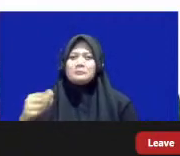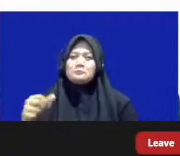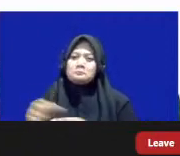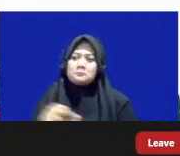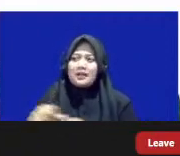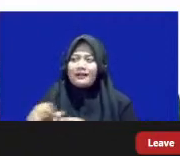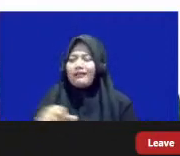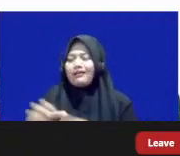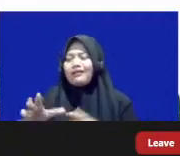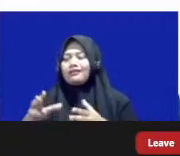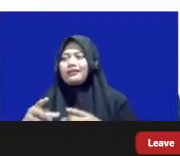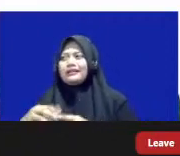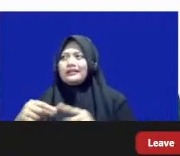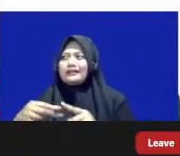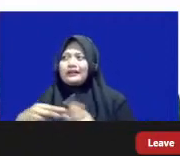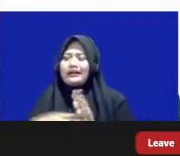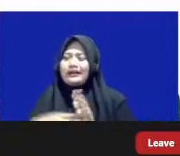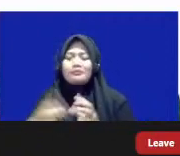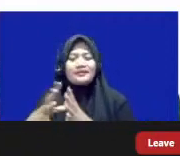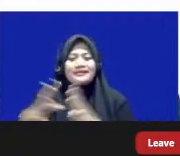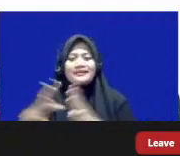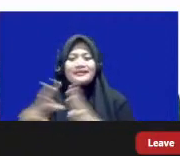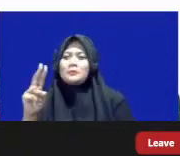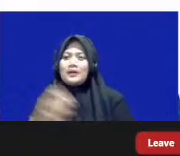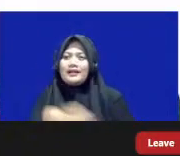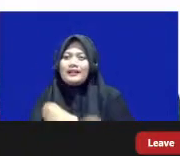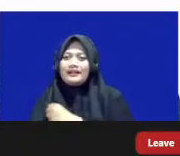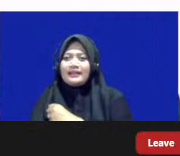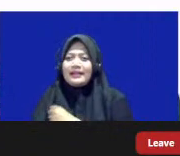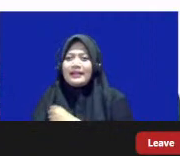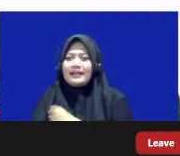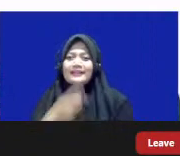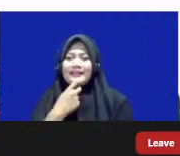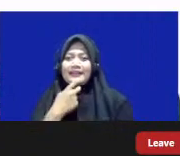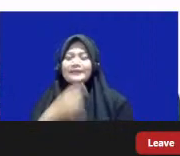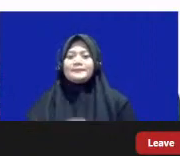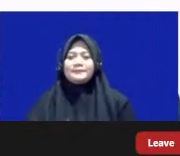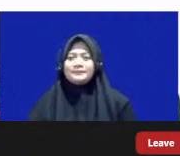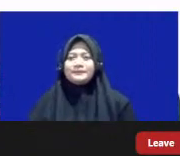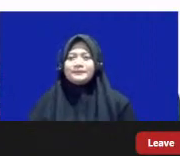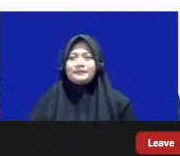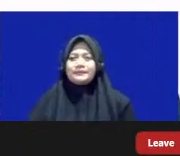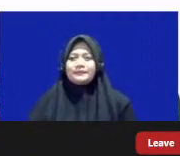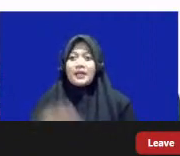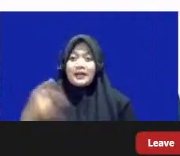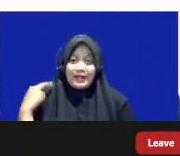on volunteerism, on community engagement.